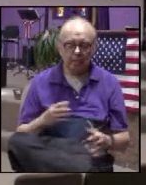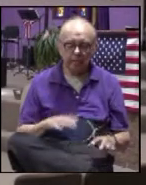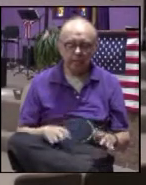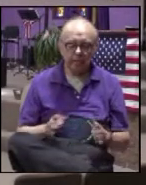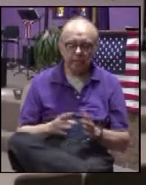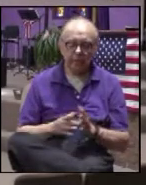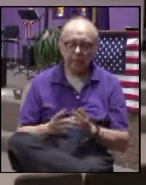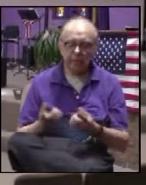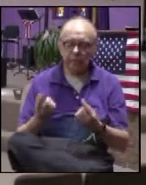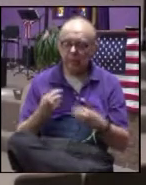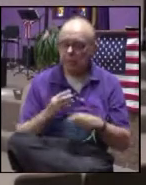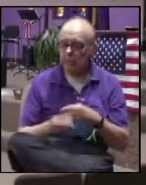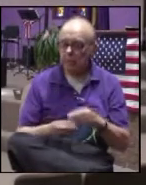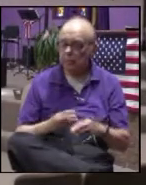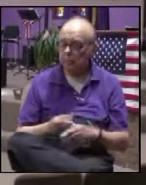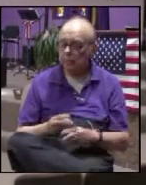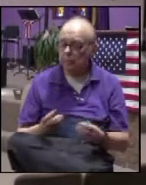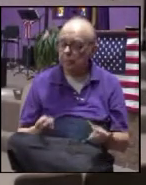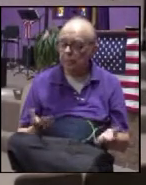do?